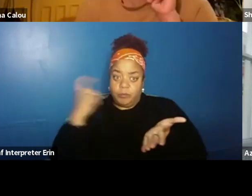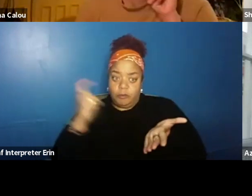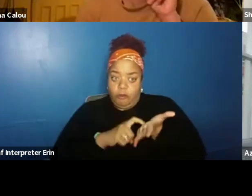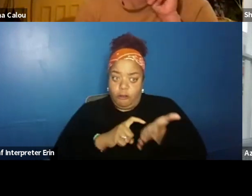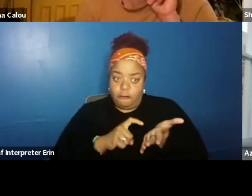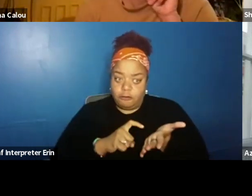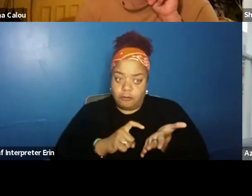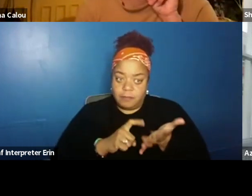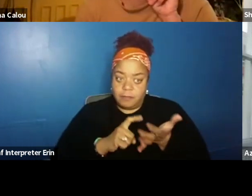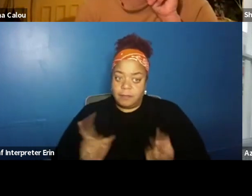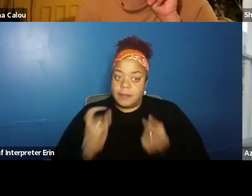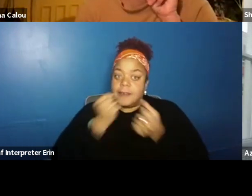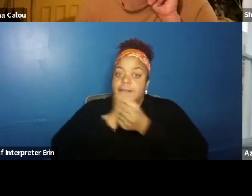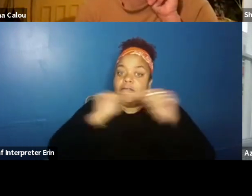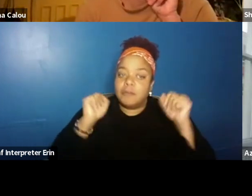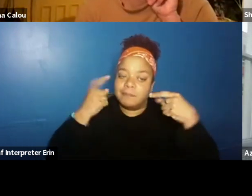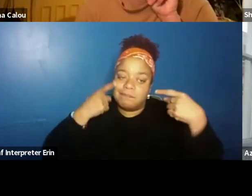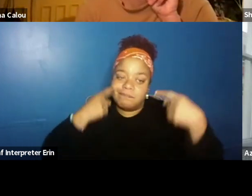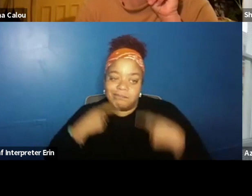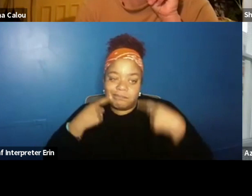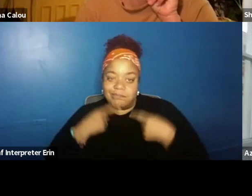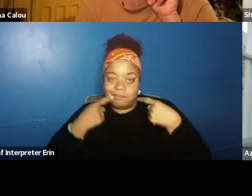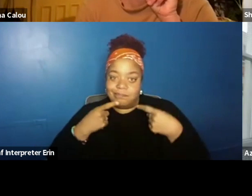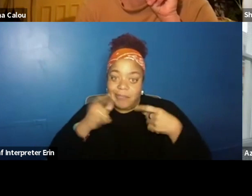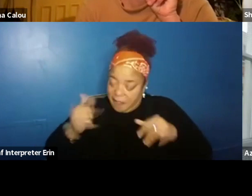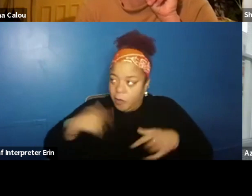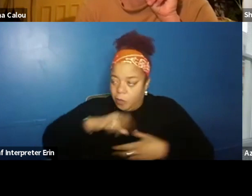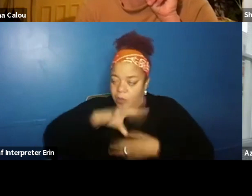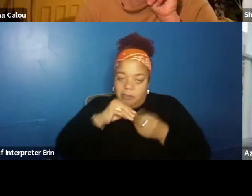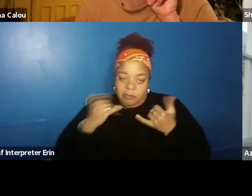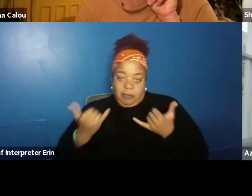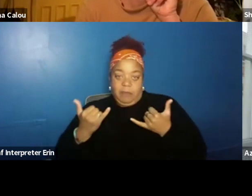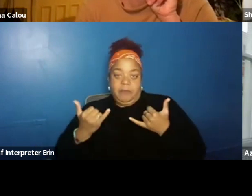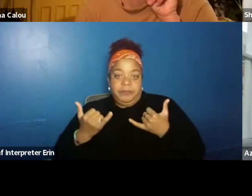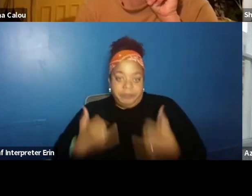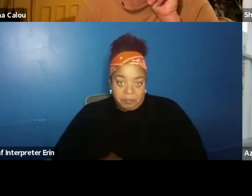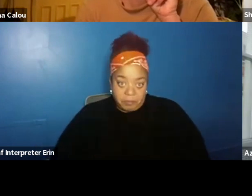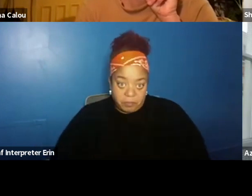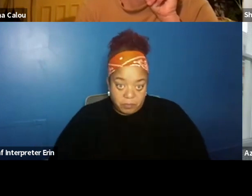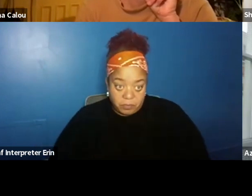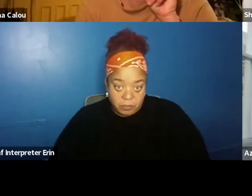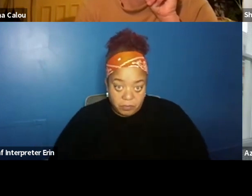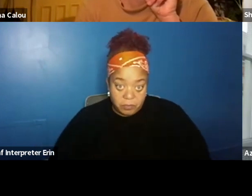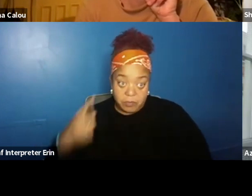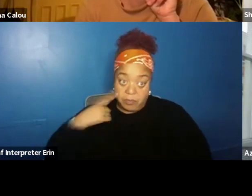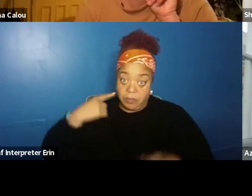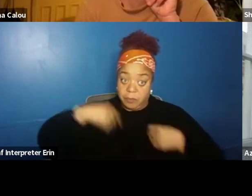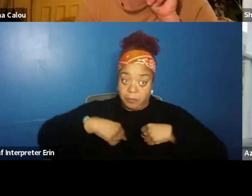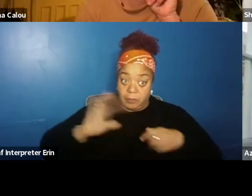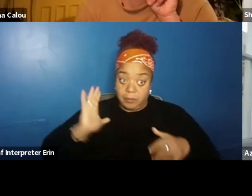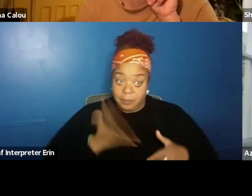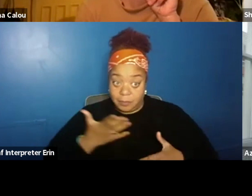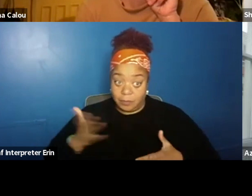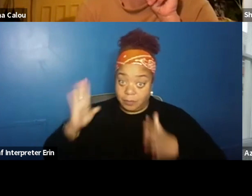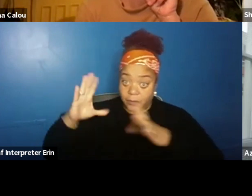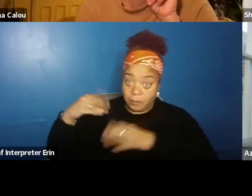we are presently in, and that our ancestors kind of handed off to us,